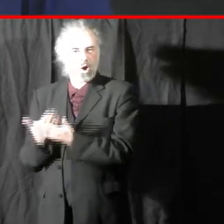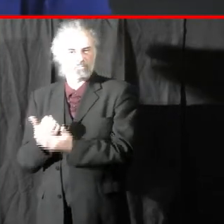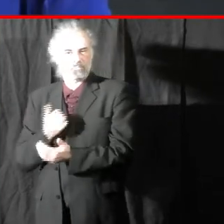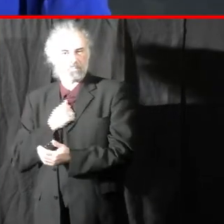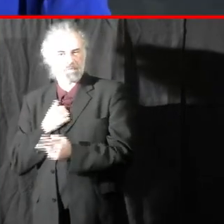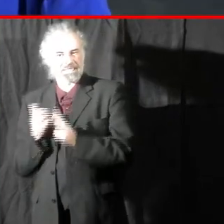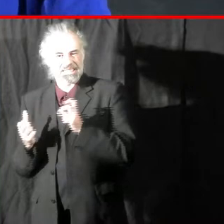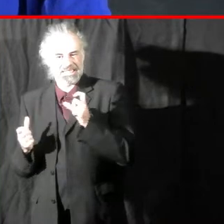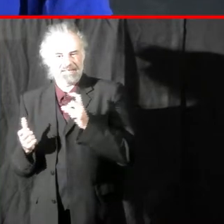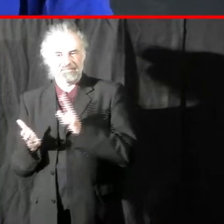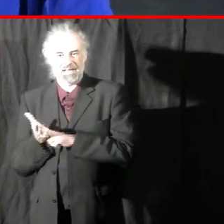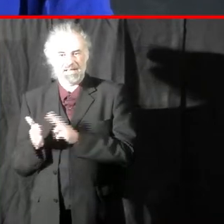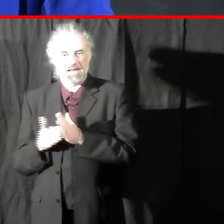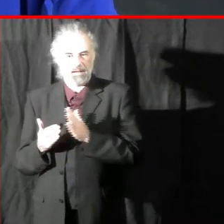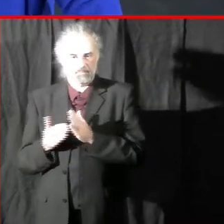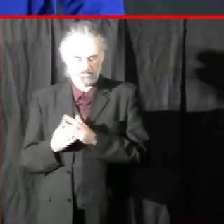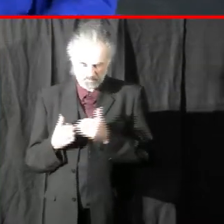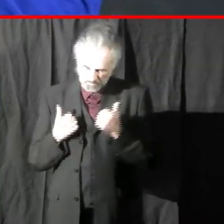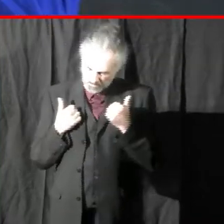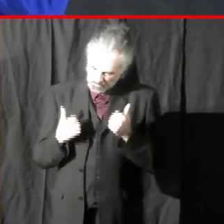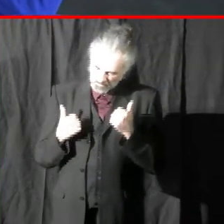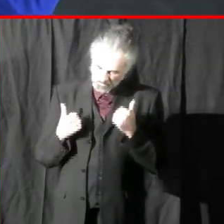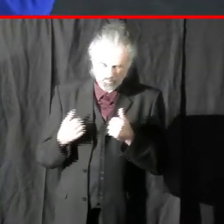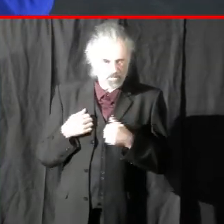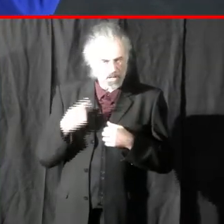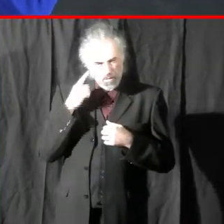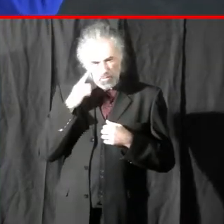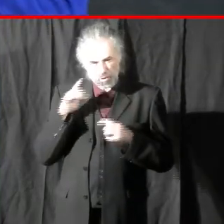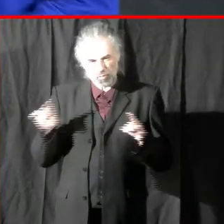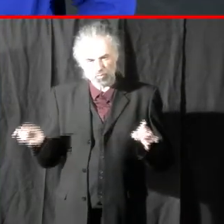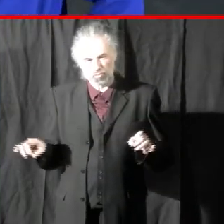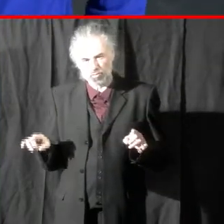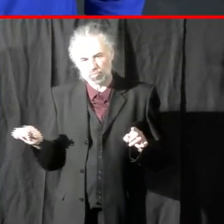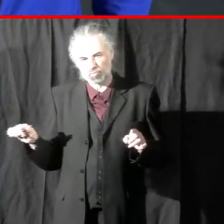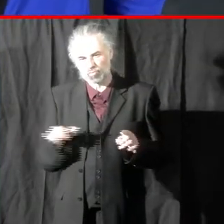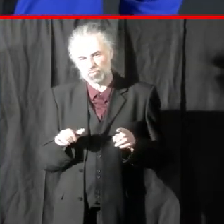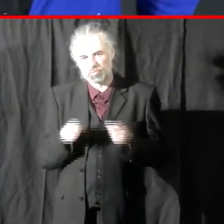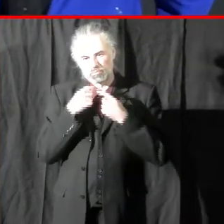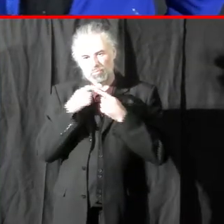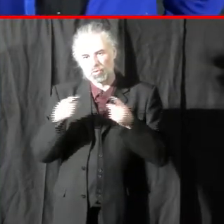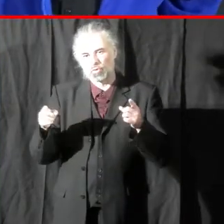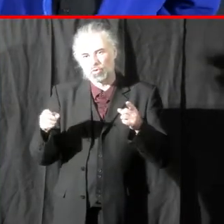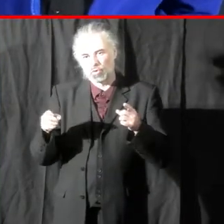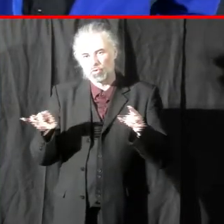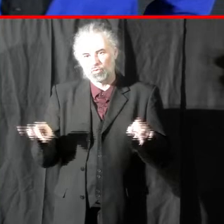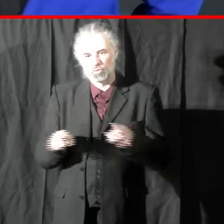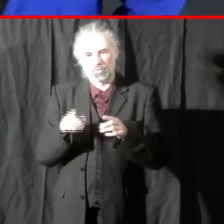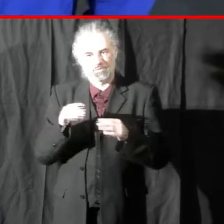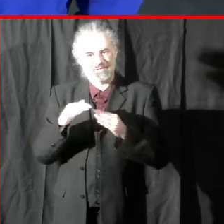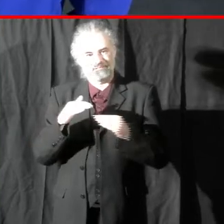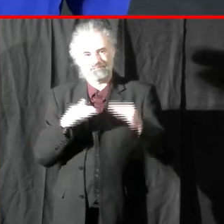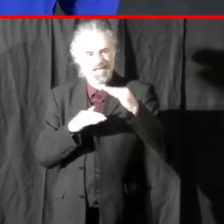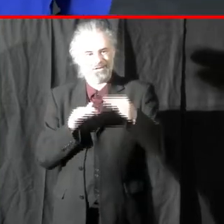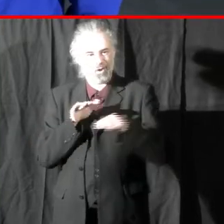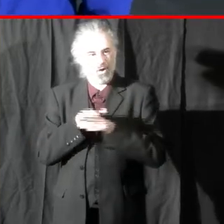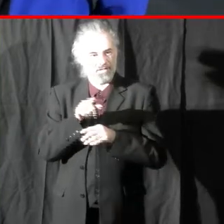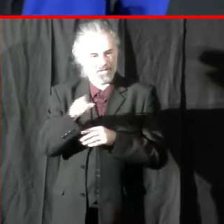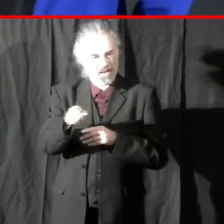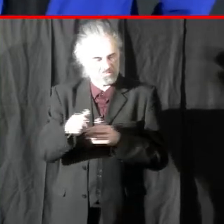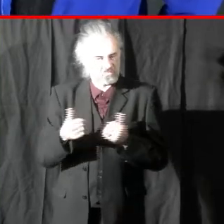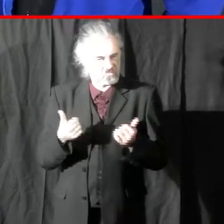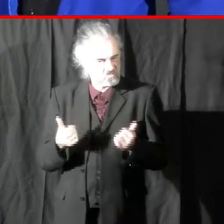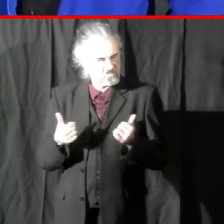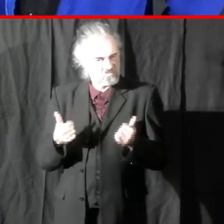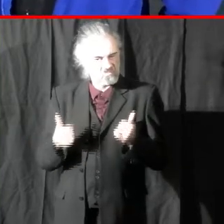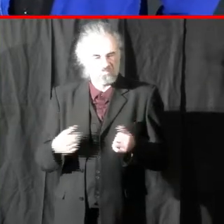done. Hey, I reckon we can capitalise on that and maybe get something out to the media. What do you think? Oh, great idea. More exposure for the lab, the better.